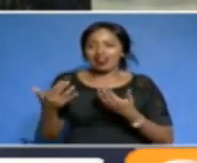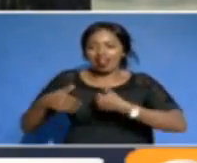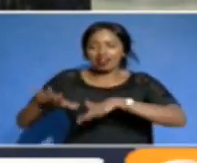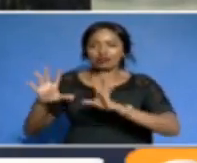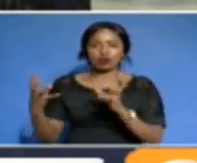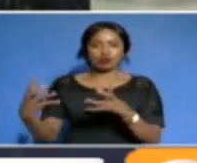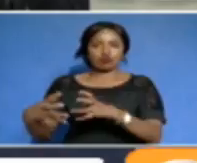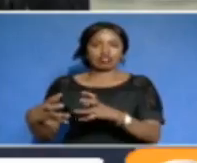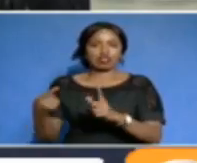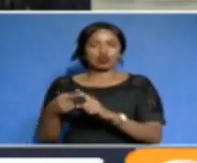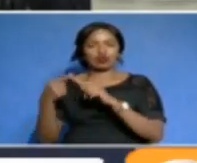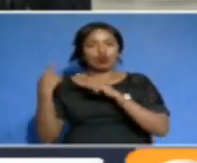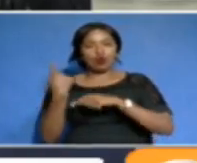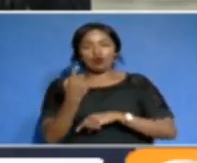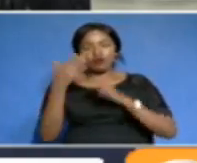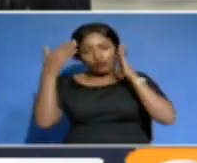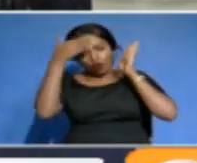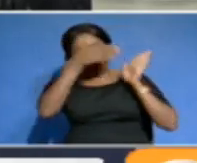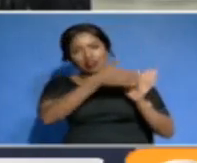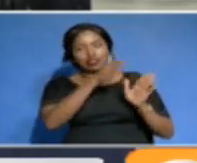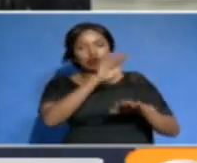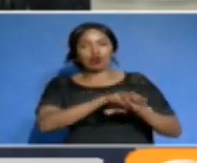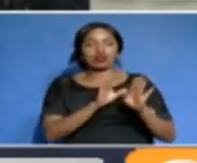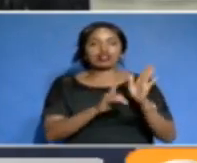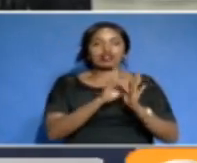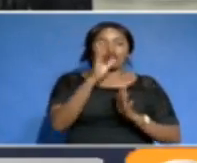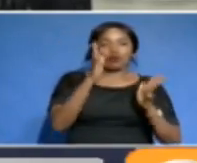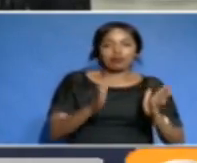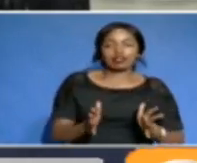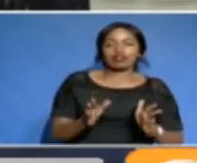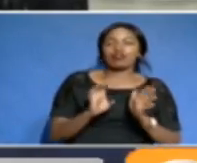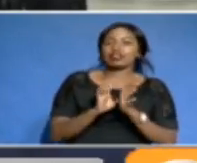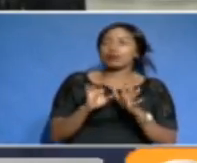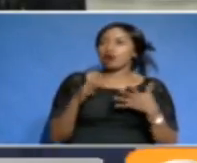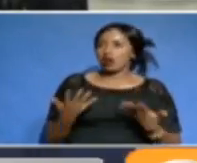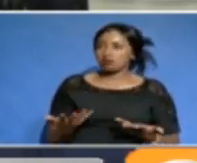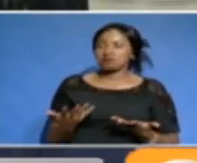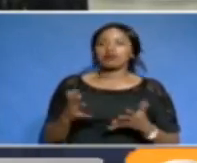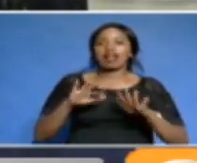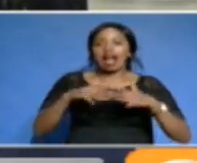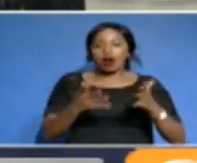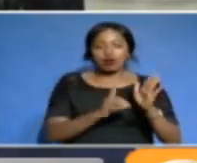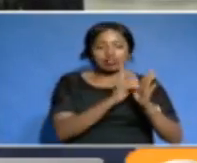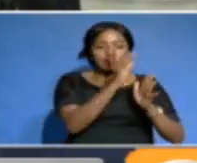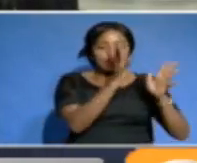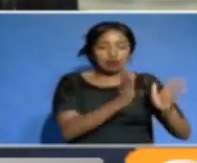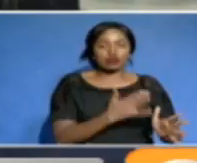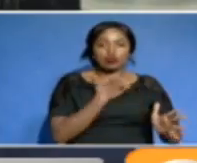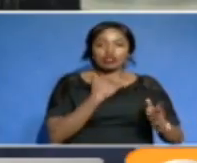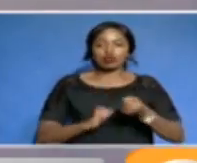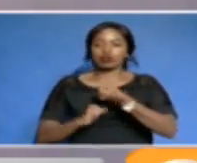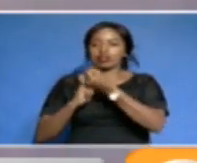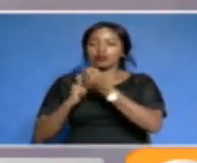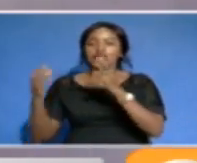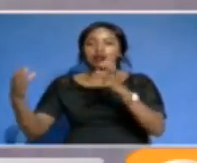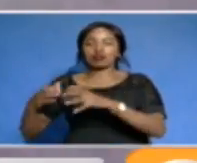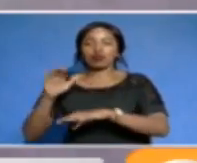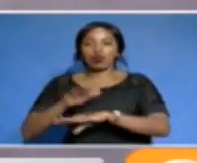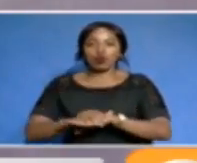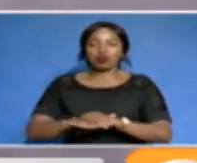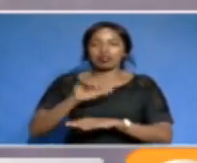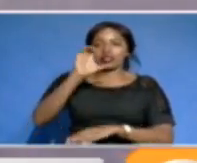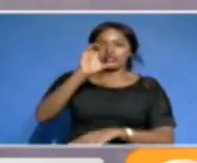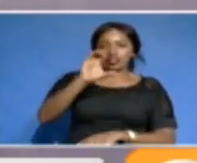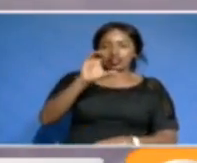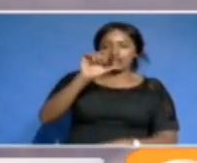only whatever the developer wanted to support the community with under corporate social responsibility. Mining in Kenya